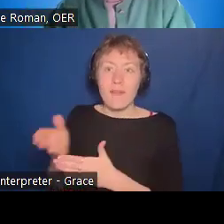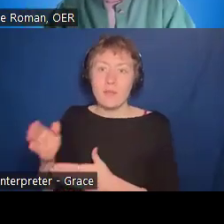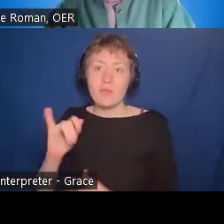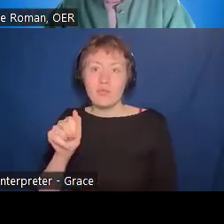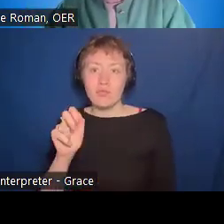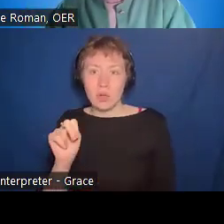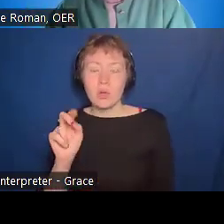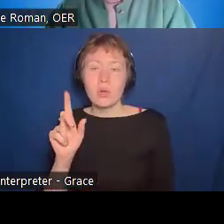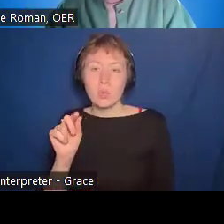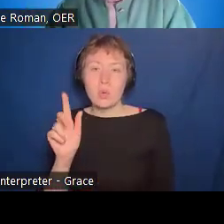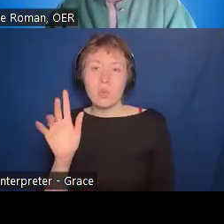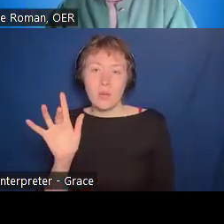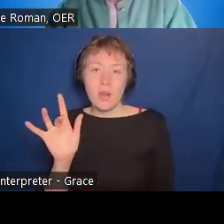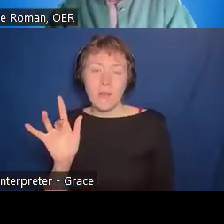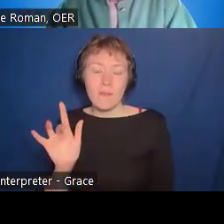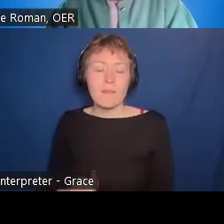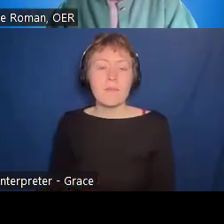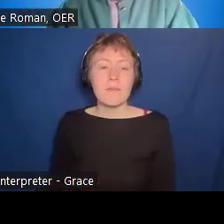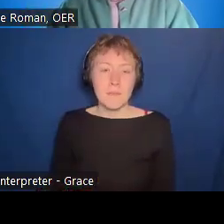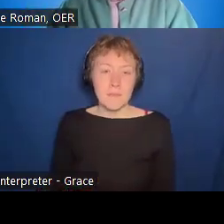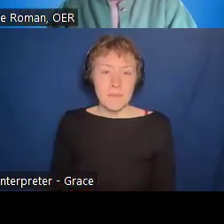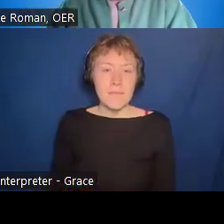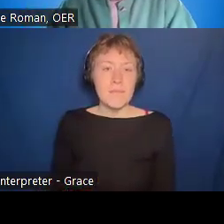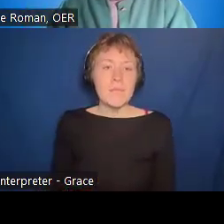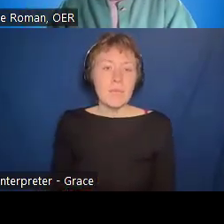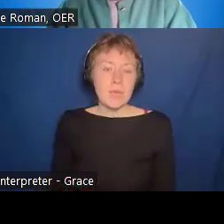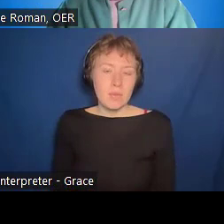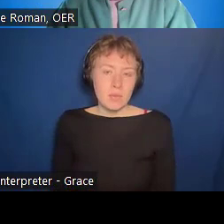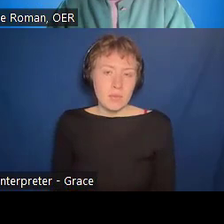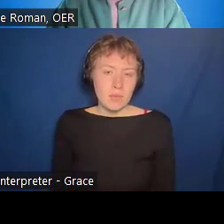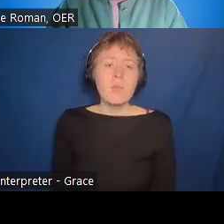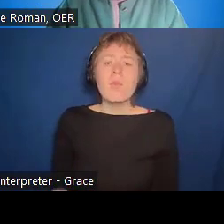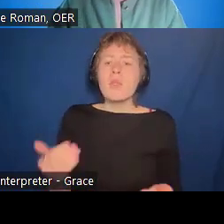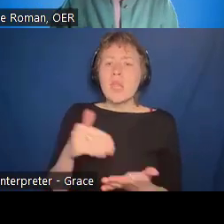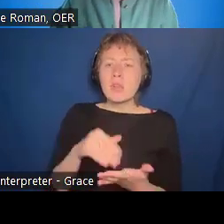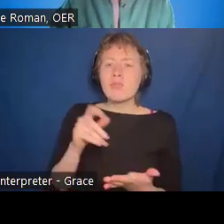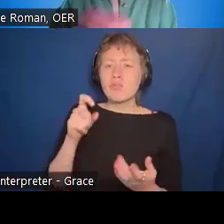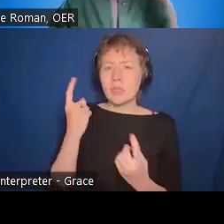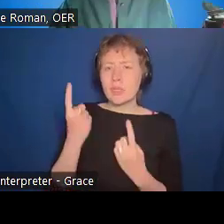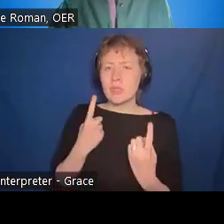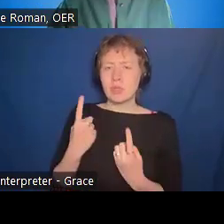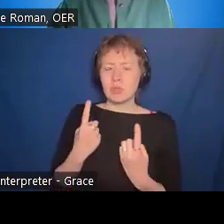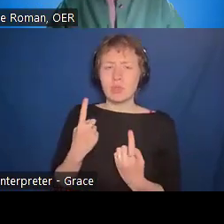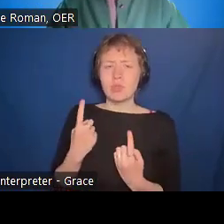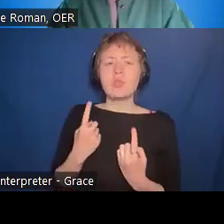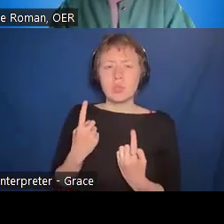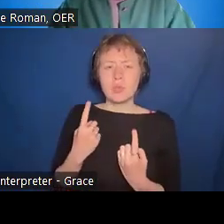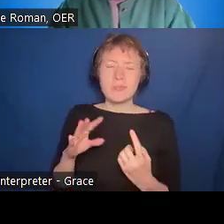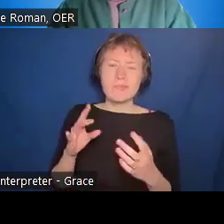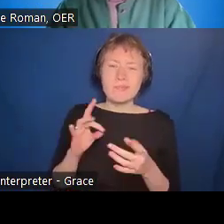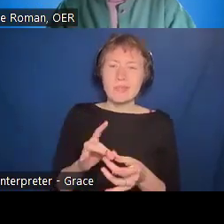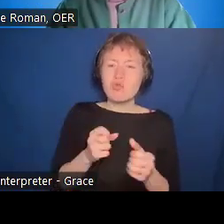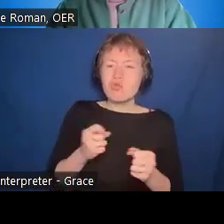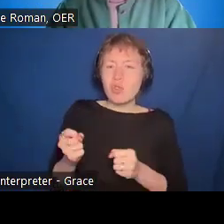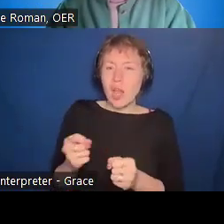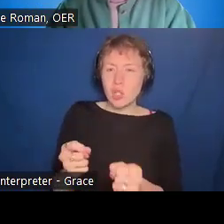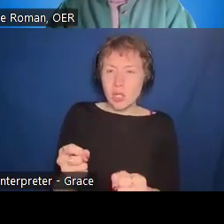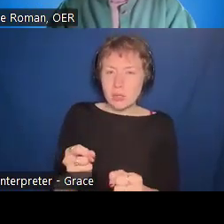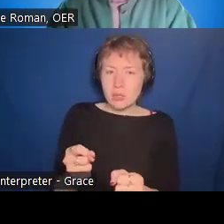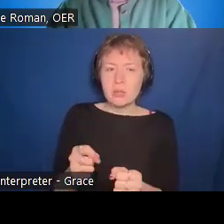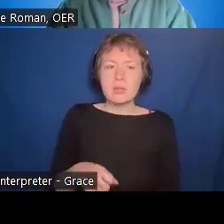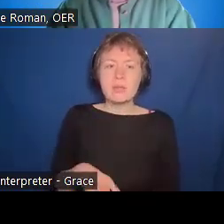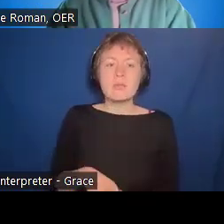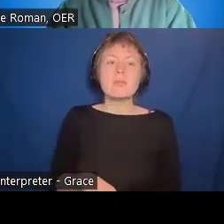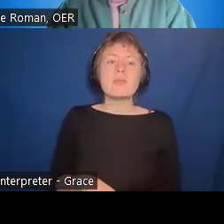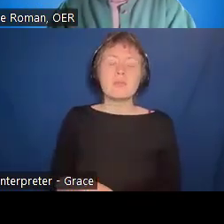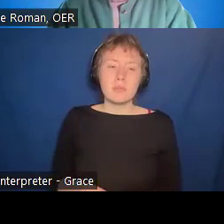January 2025. So again, things to consider about strategizing which NOFOs that you need to get out the